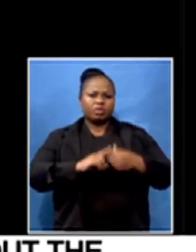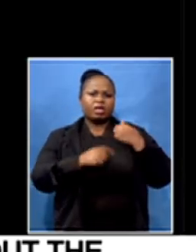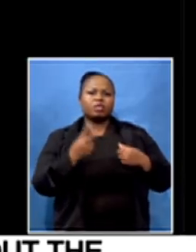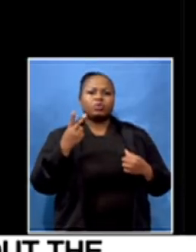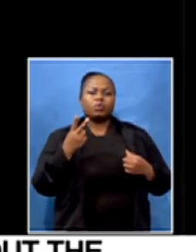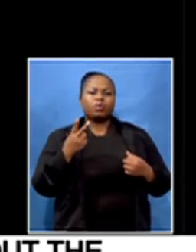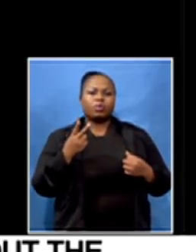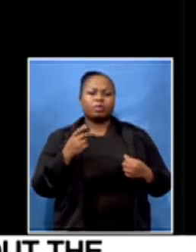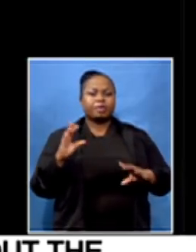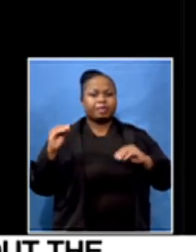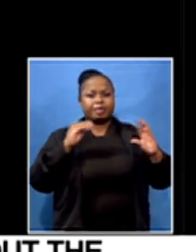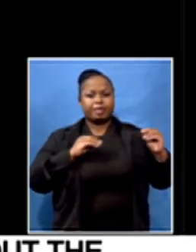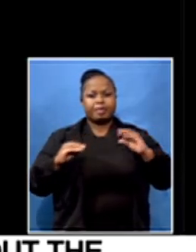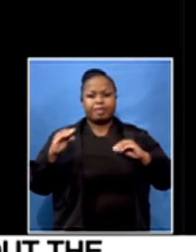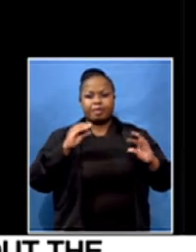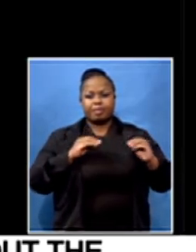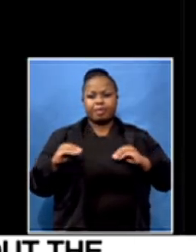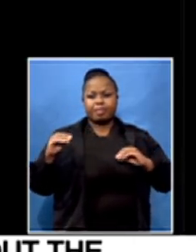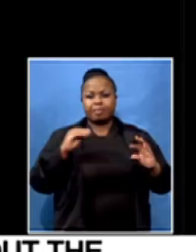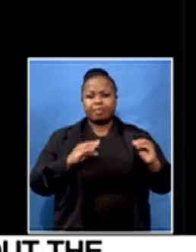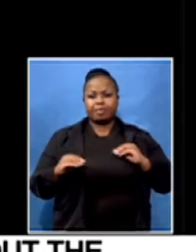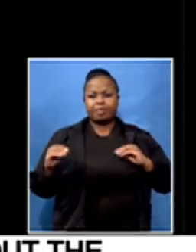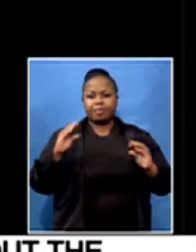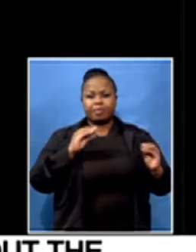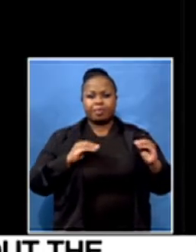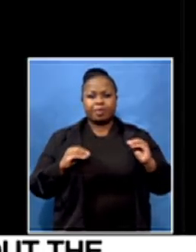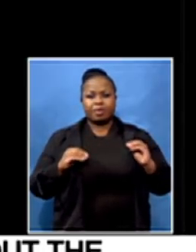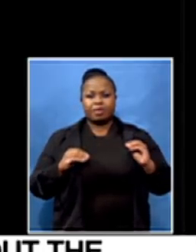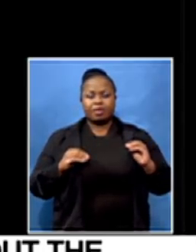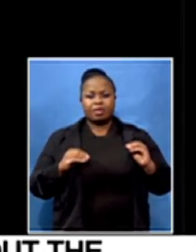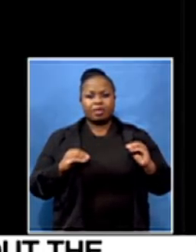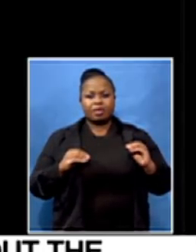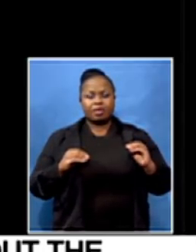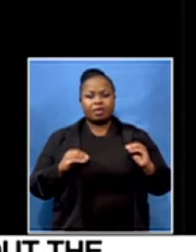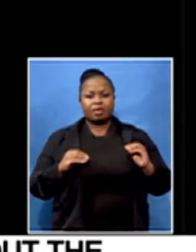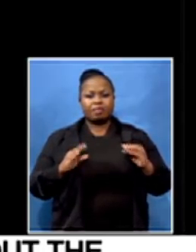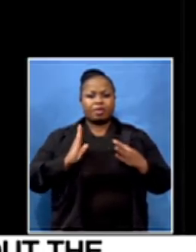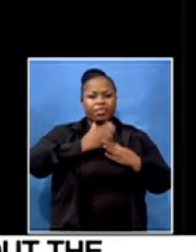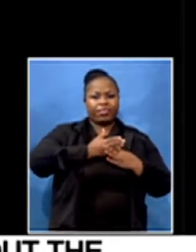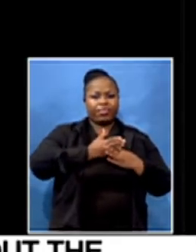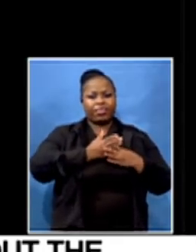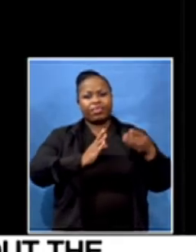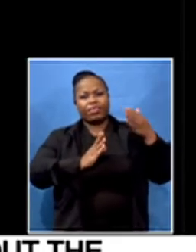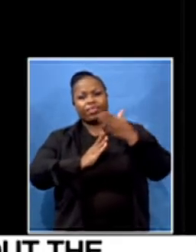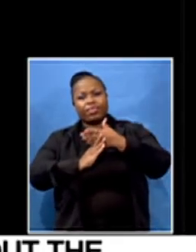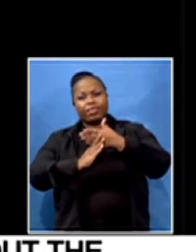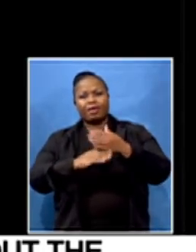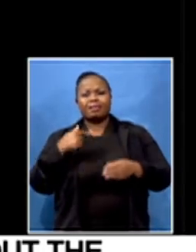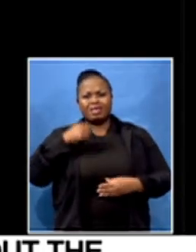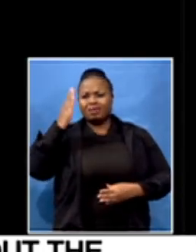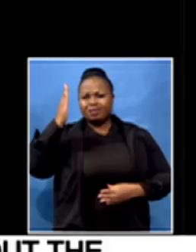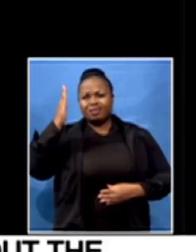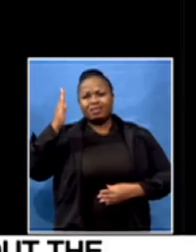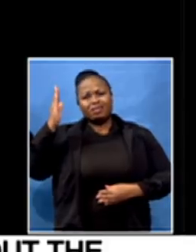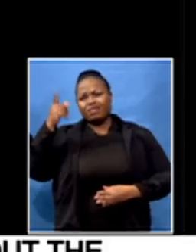Honorable members, I'll give you the last two numbers. Quite some time now. My hand has been since the beginning. My hand has been up since the